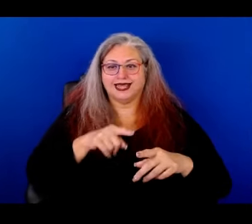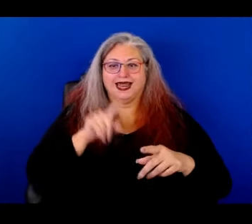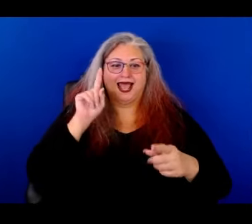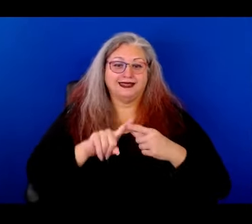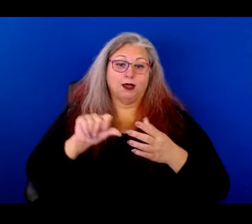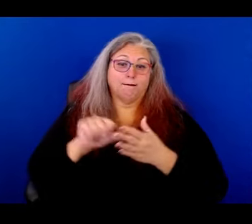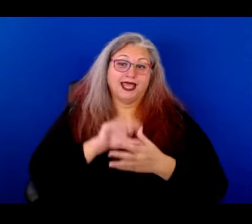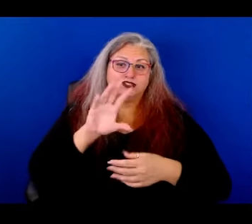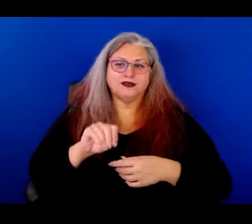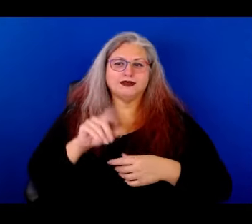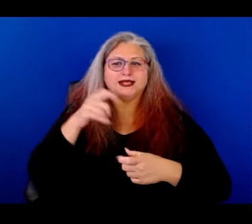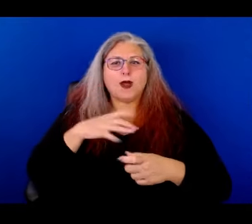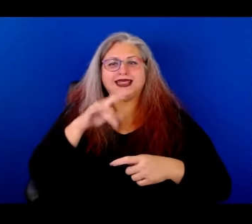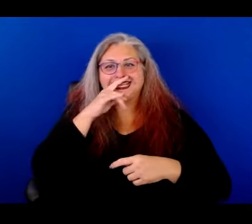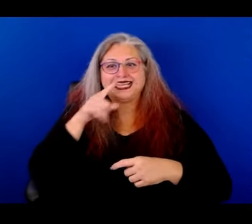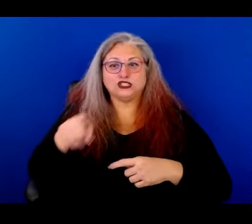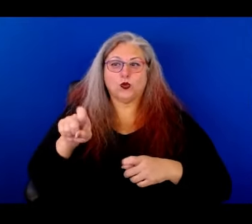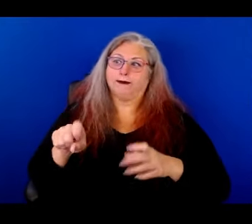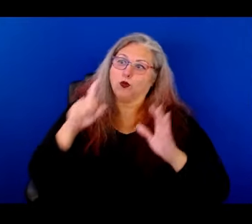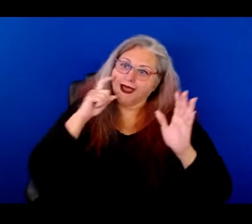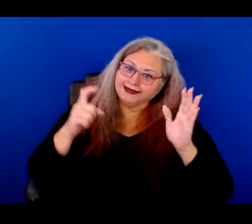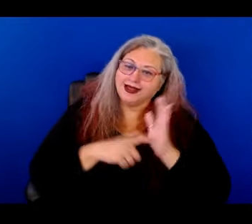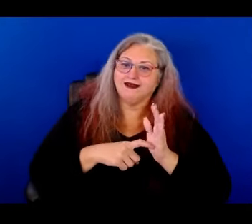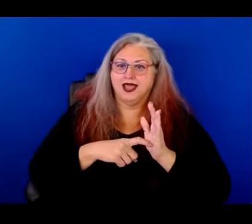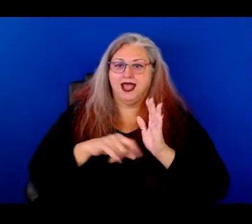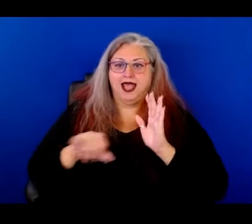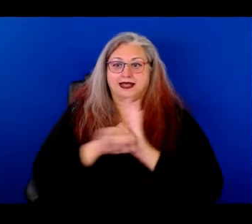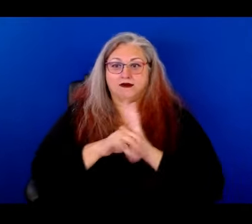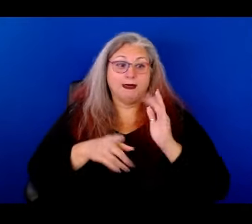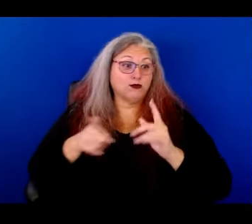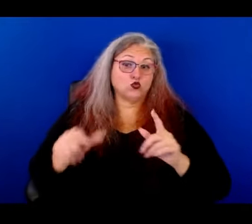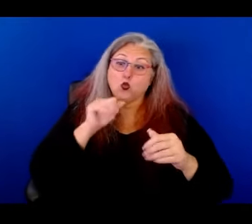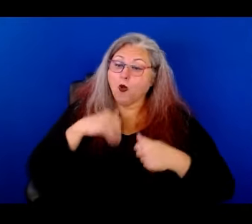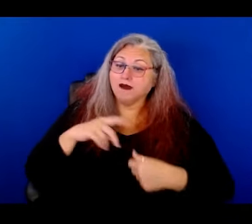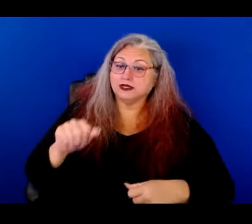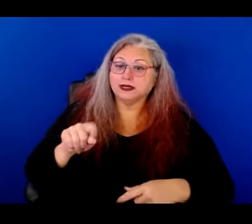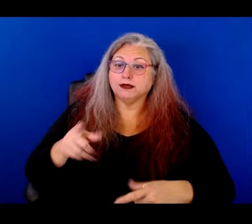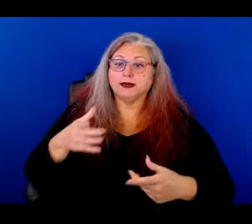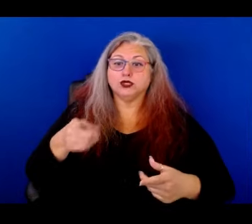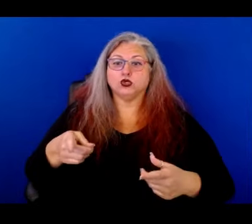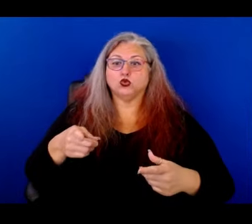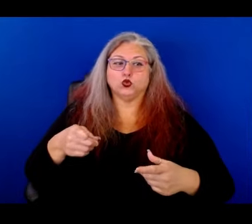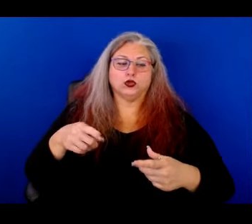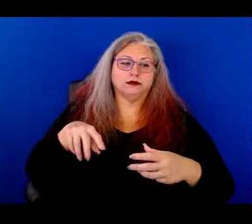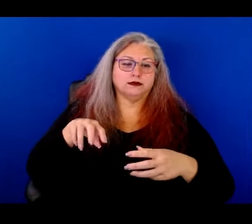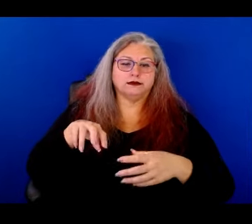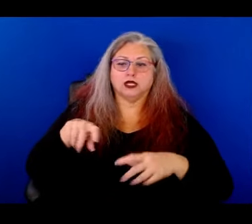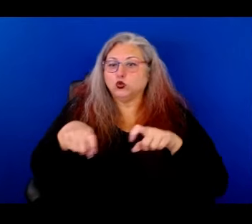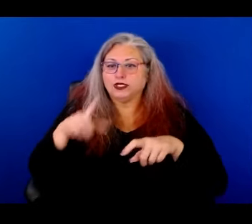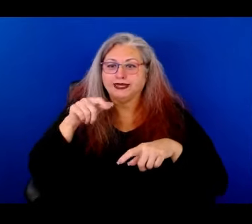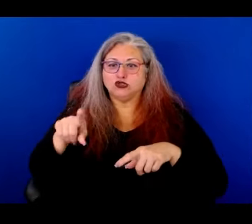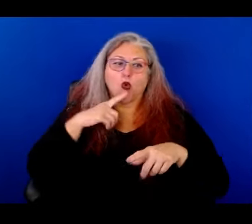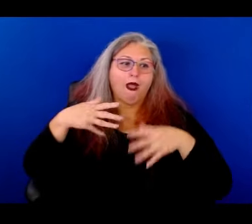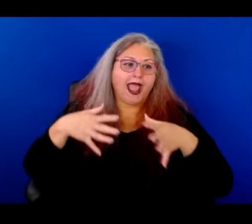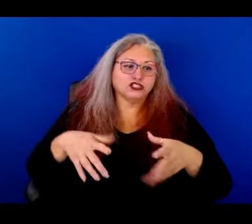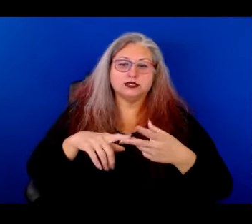50th page was I wanted kids to identify. Maybe you don't have a disability and you twitch all the time because you're an anxious